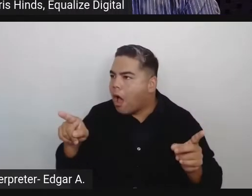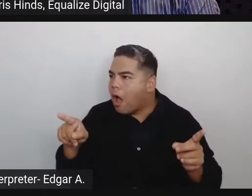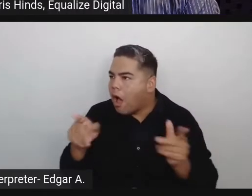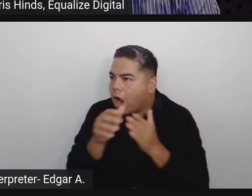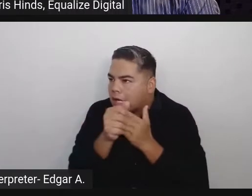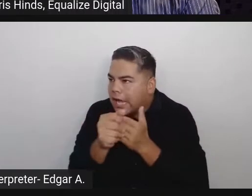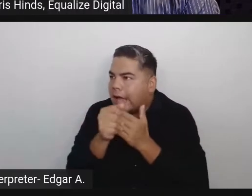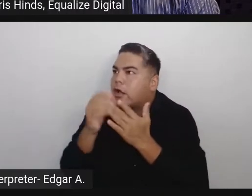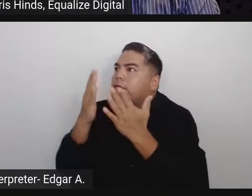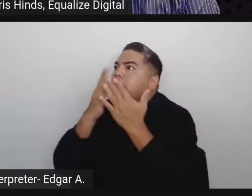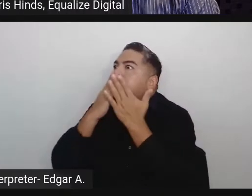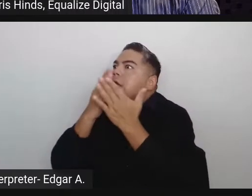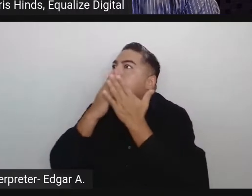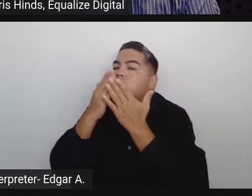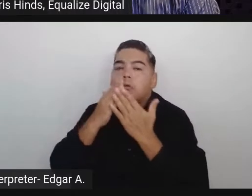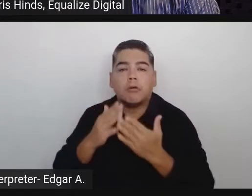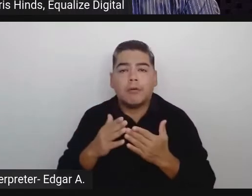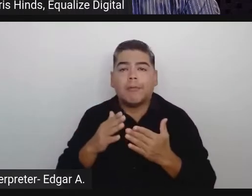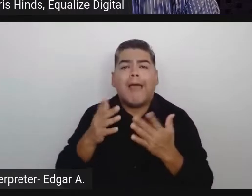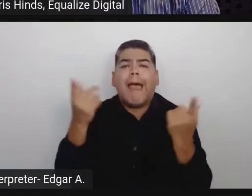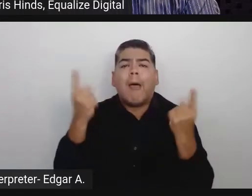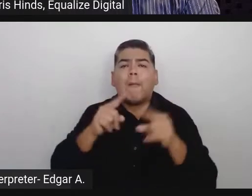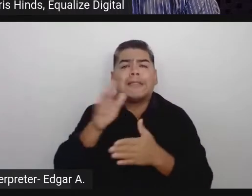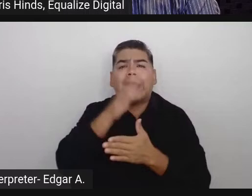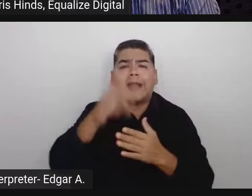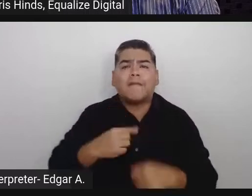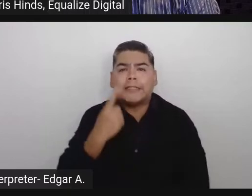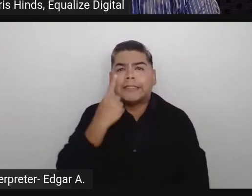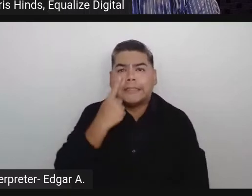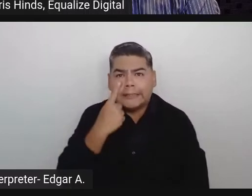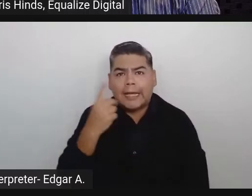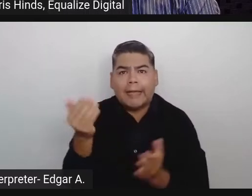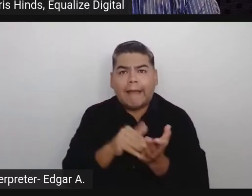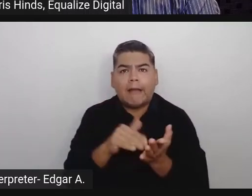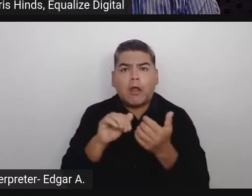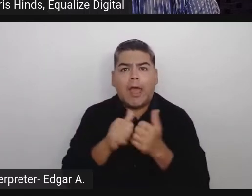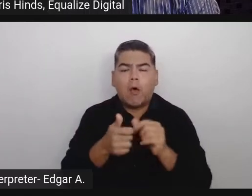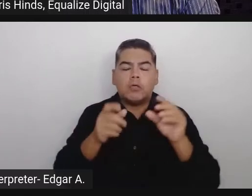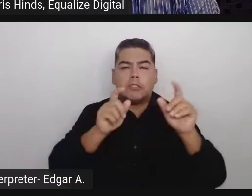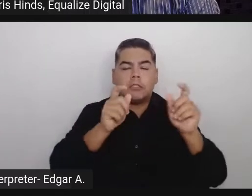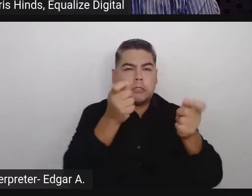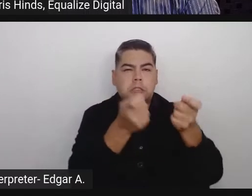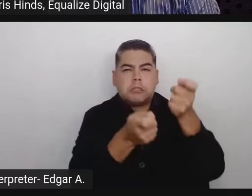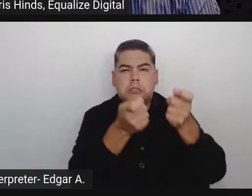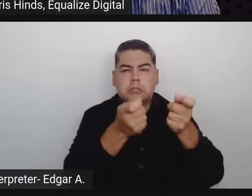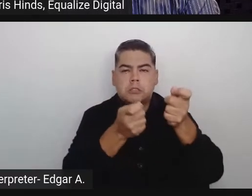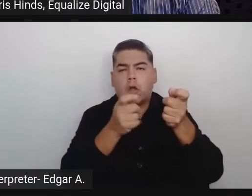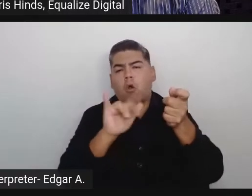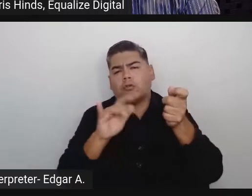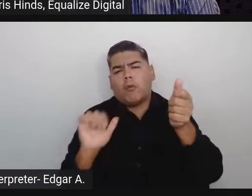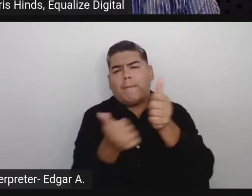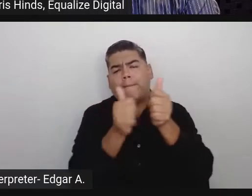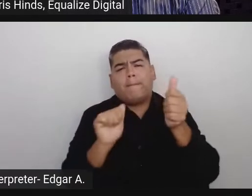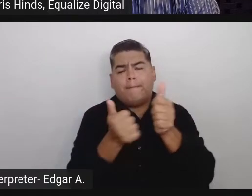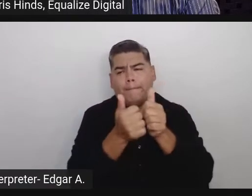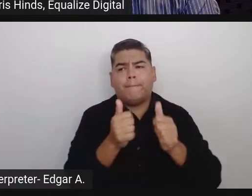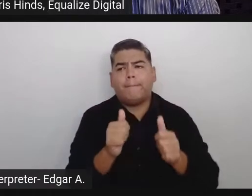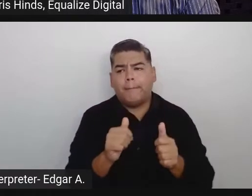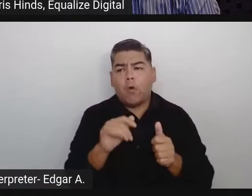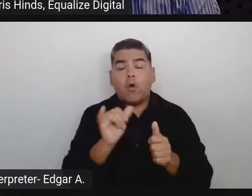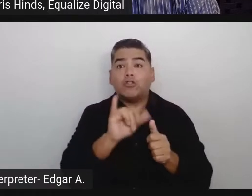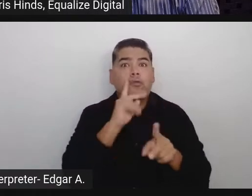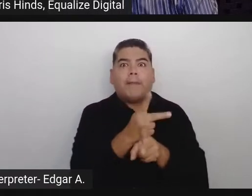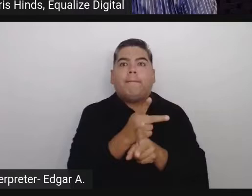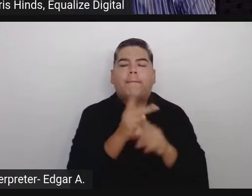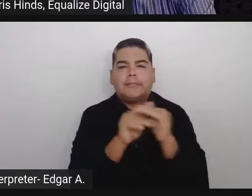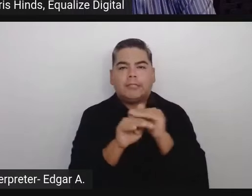done very successfully is, and this is also to help them maintain the accessibility without having to